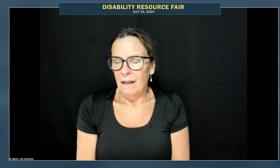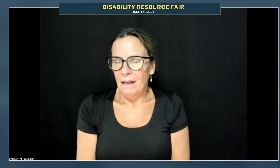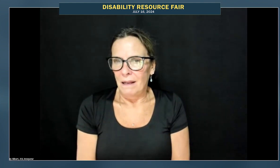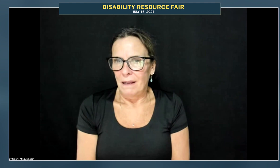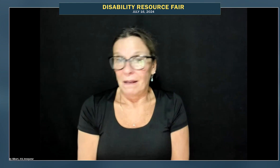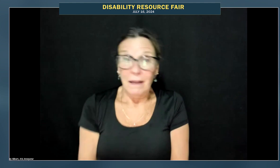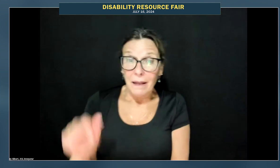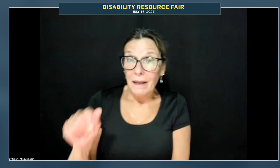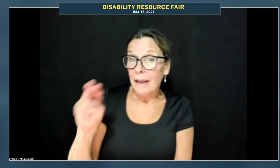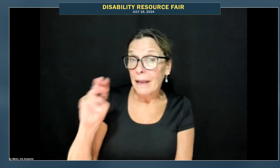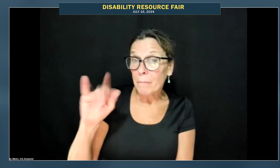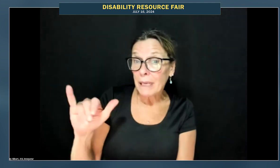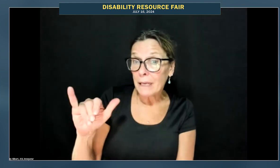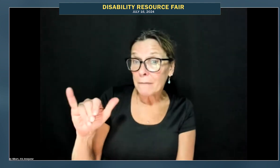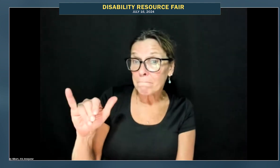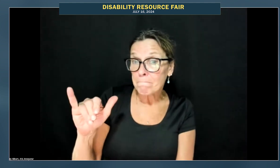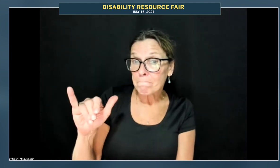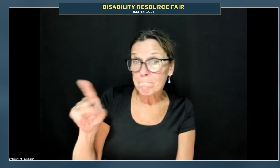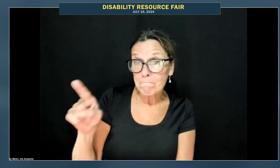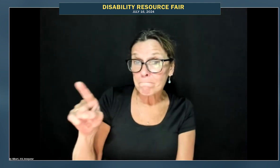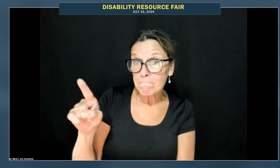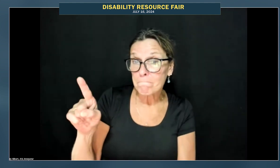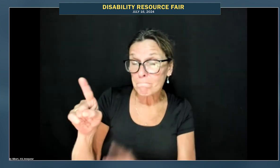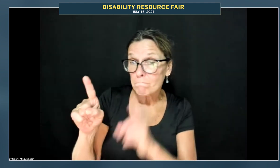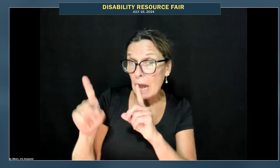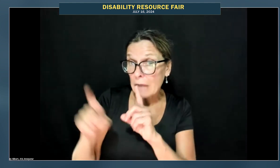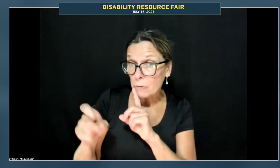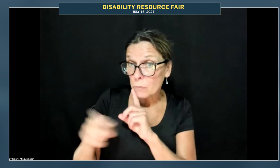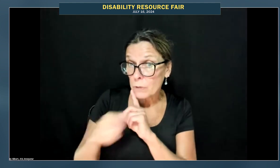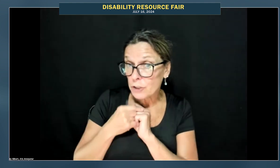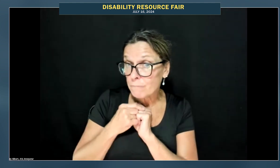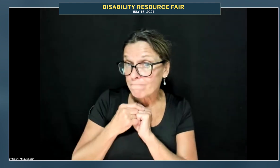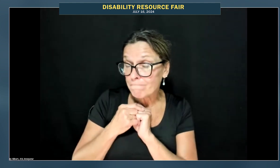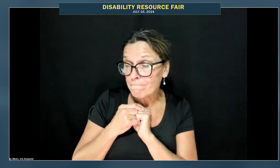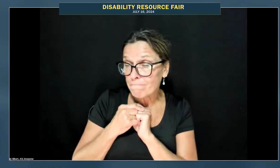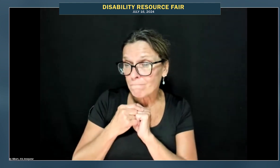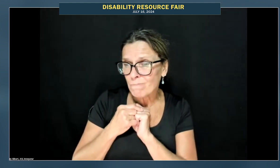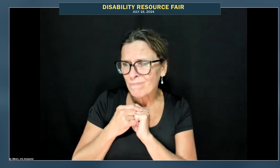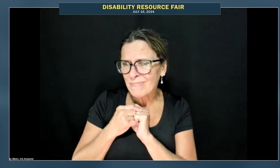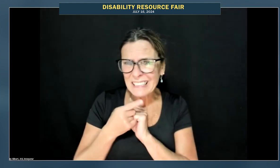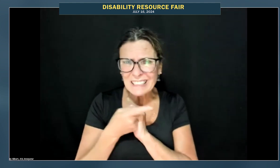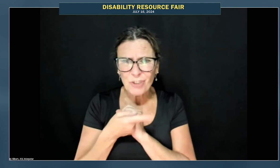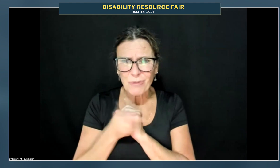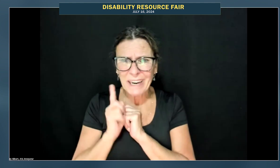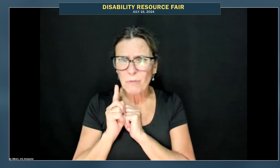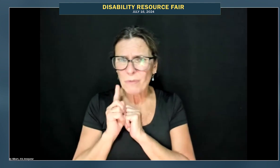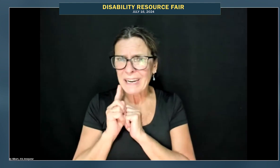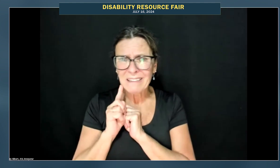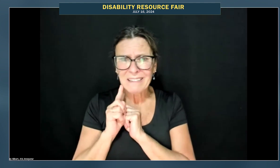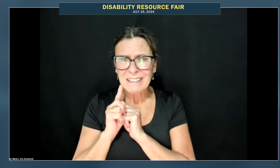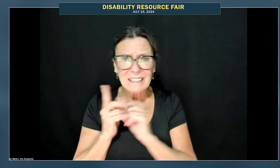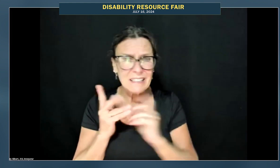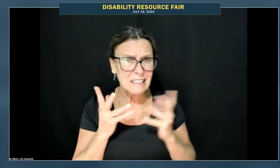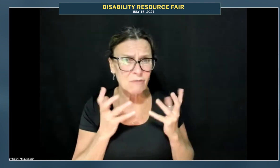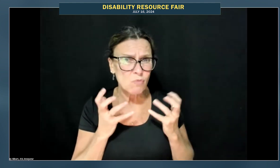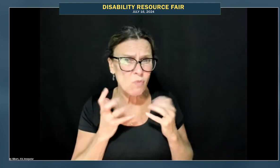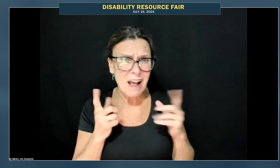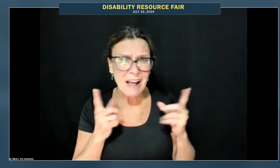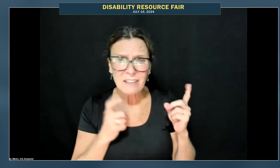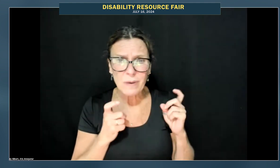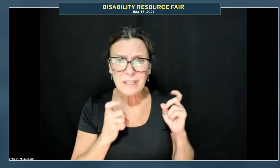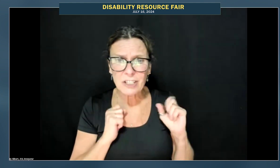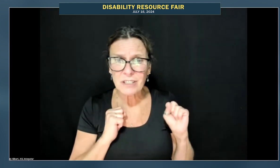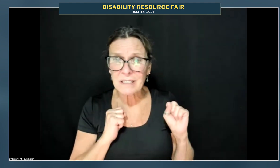Amy, would you like to ask another question? Is there anyone else who... Oh, yeah, if there's anyone else,